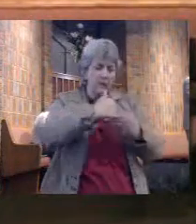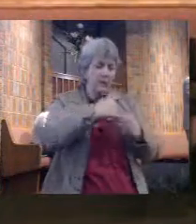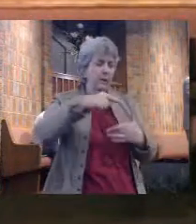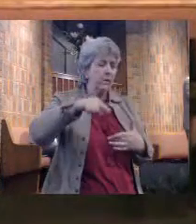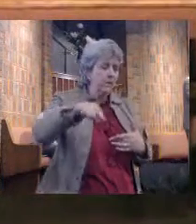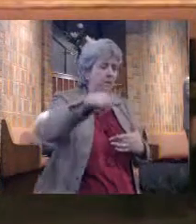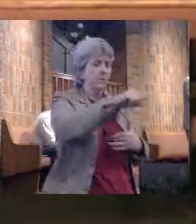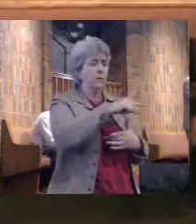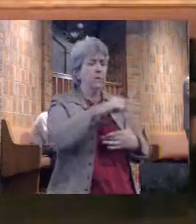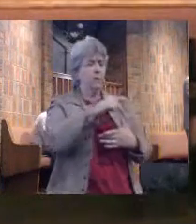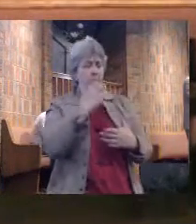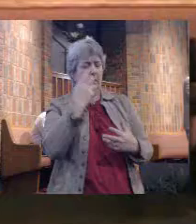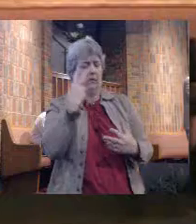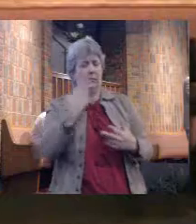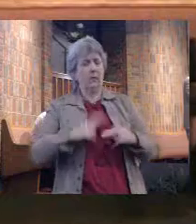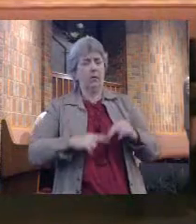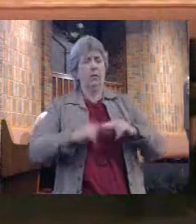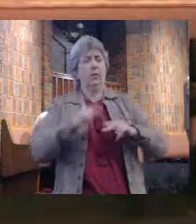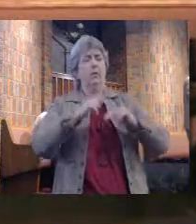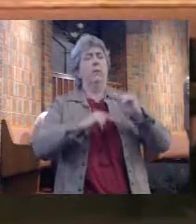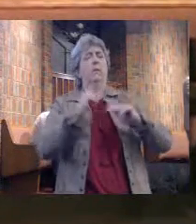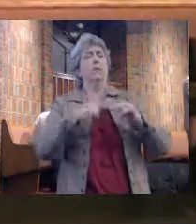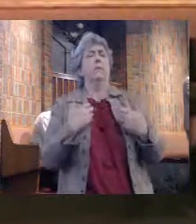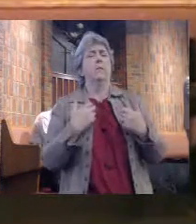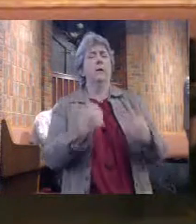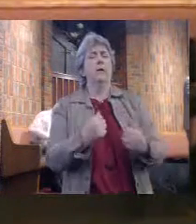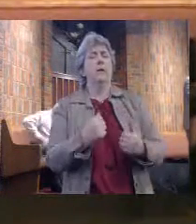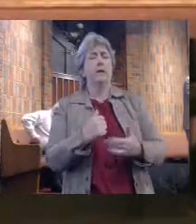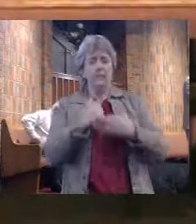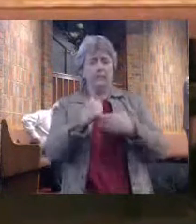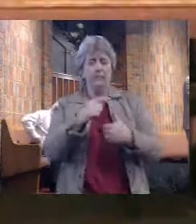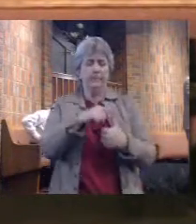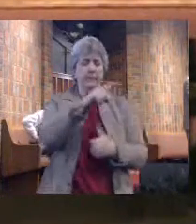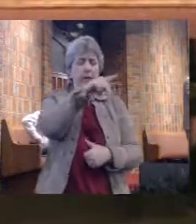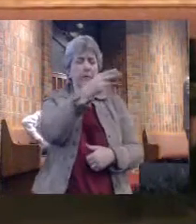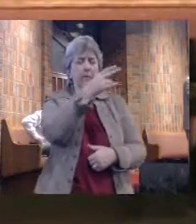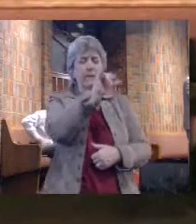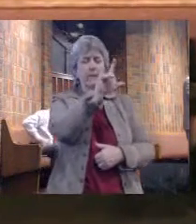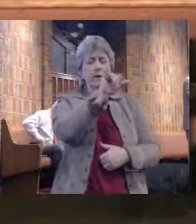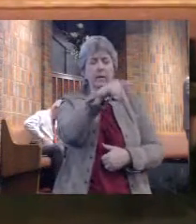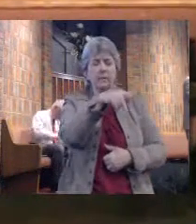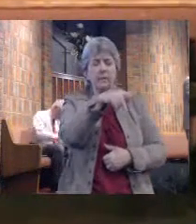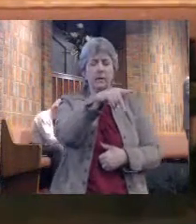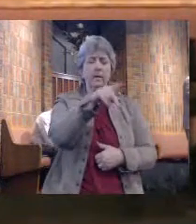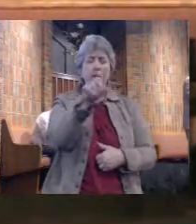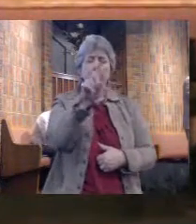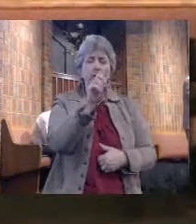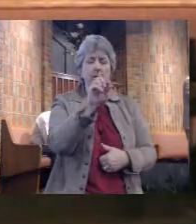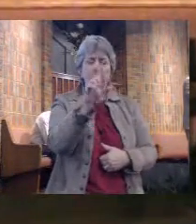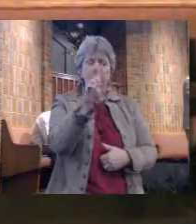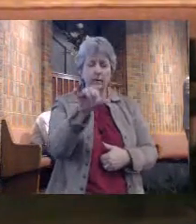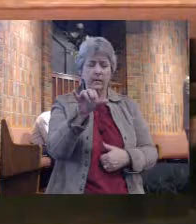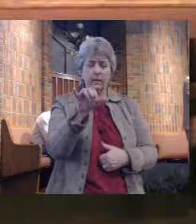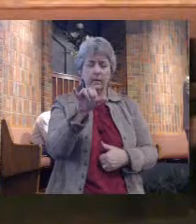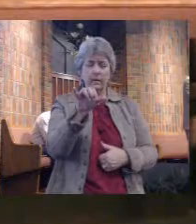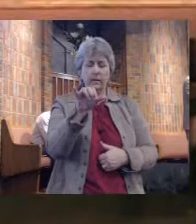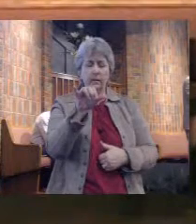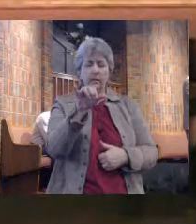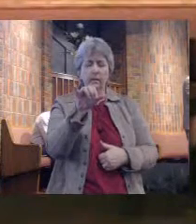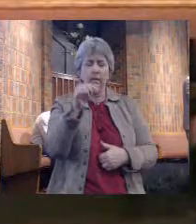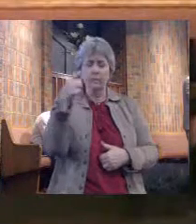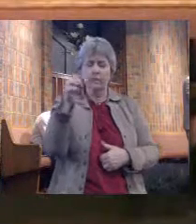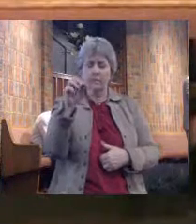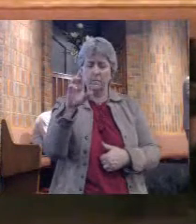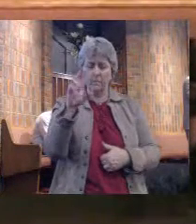and get them back on their feet. We ask that you be with Philip and be with Dolly. Yes, be with